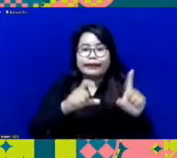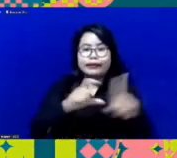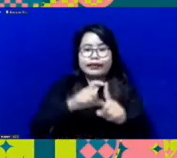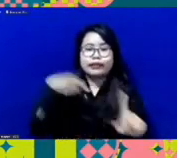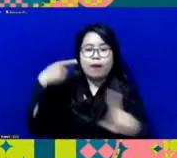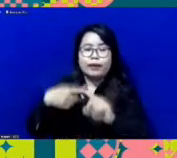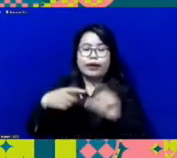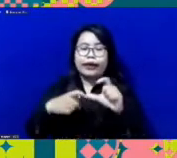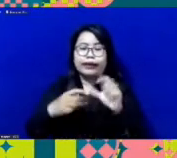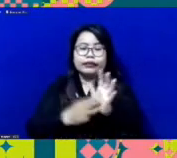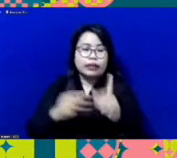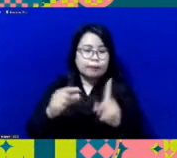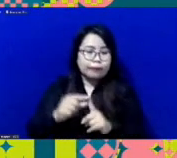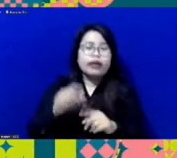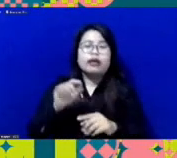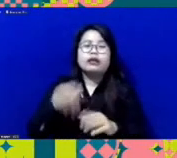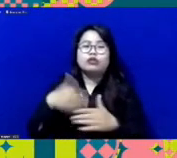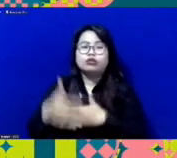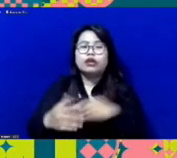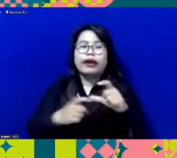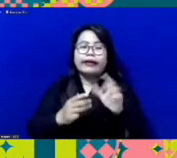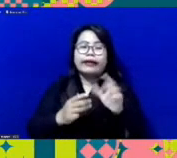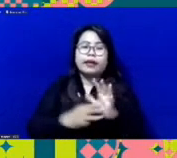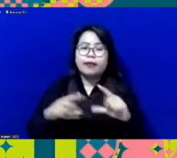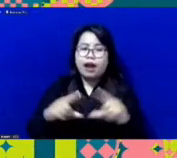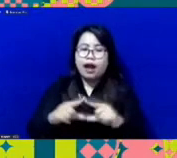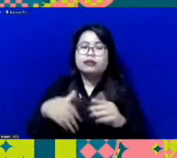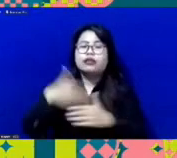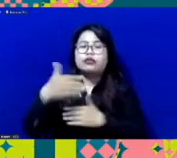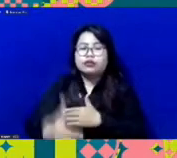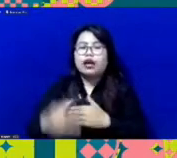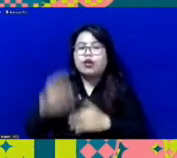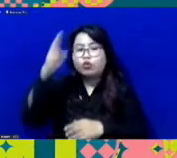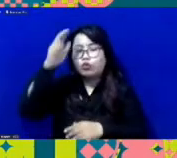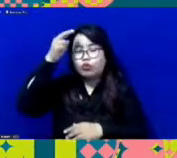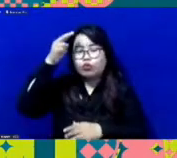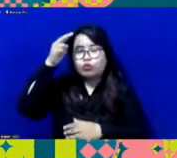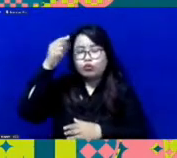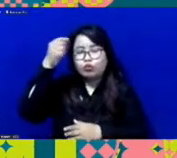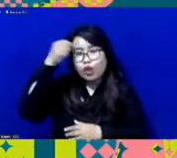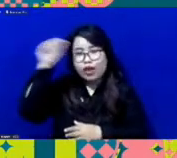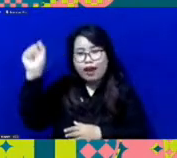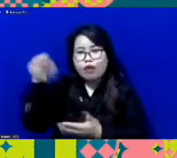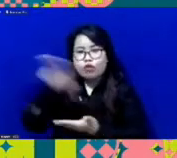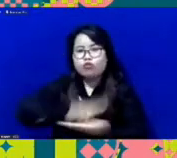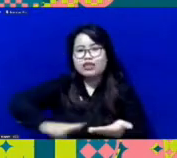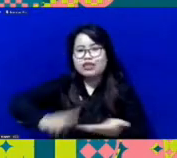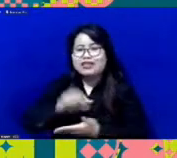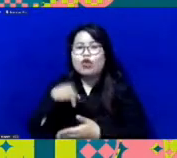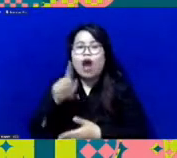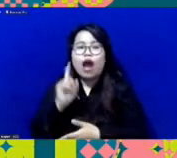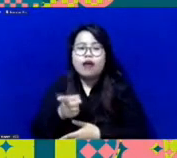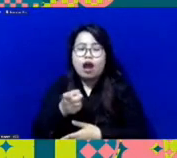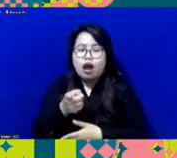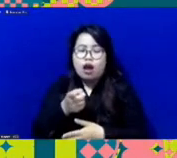to university, then you have to go to this 3 months or 1 month process of,